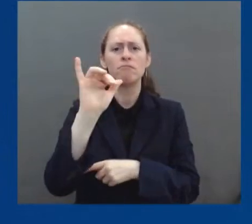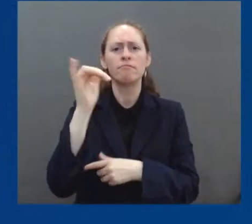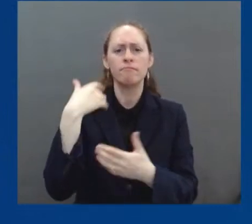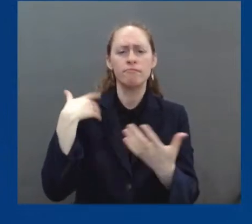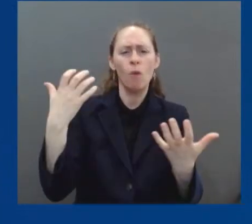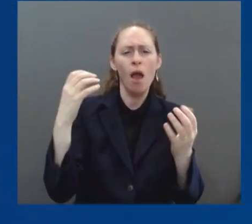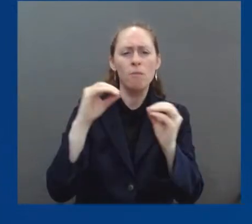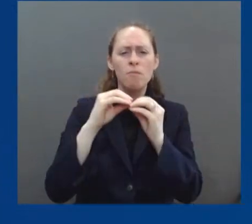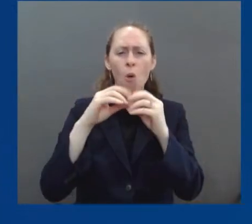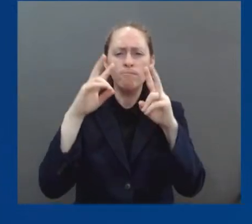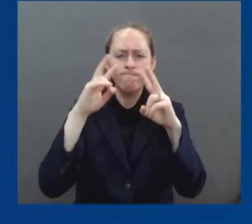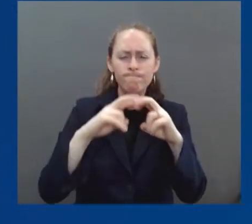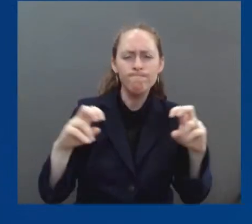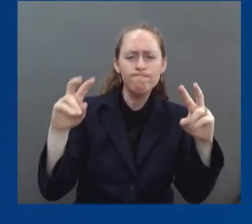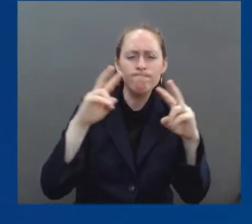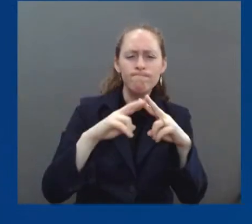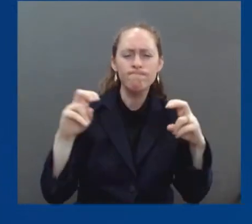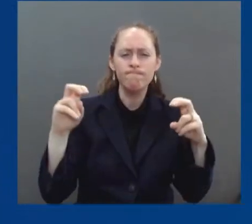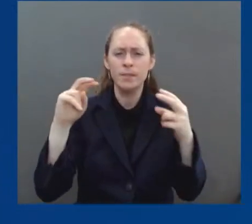world.